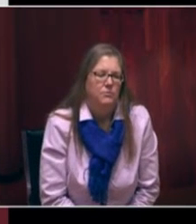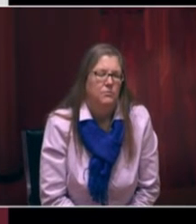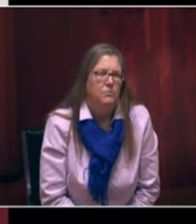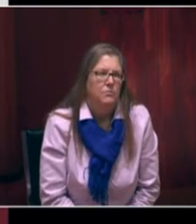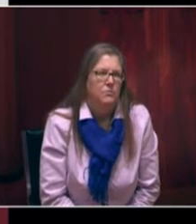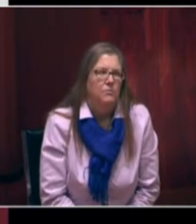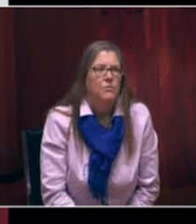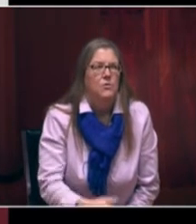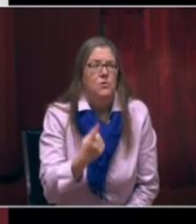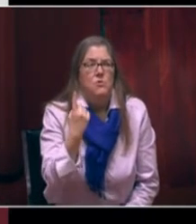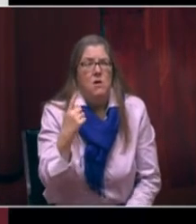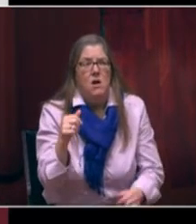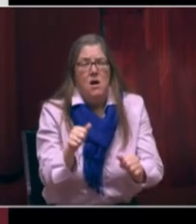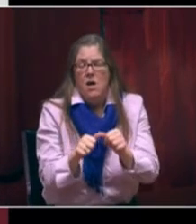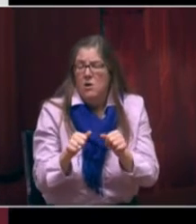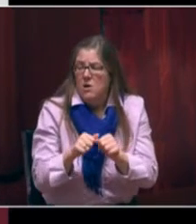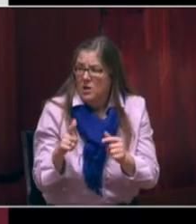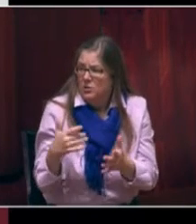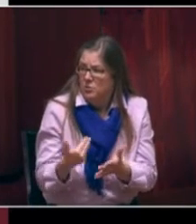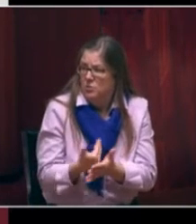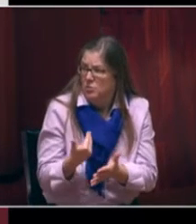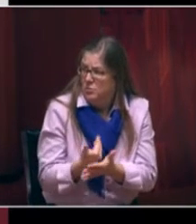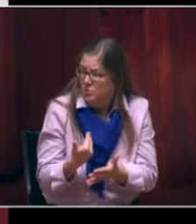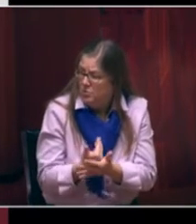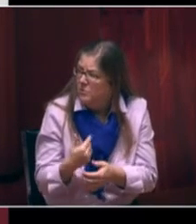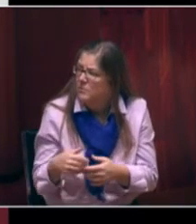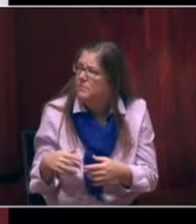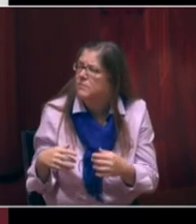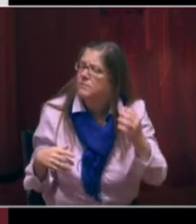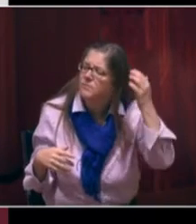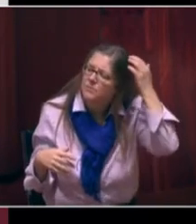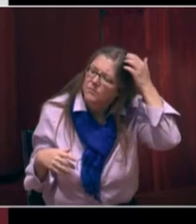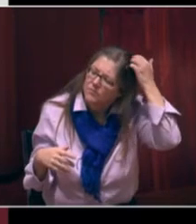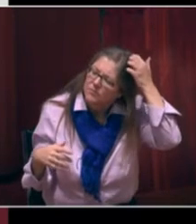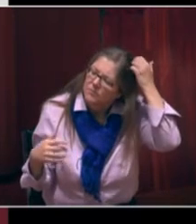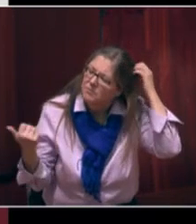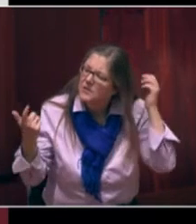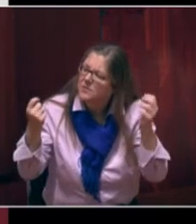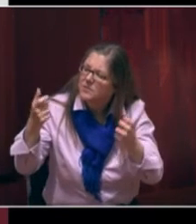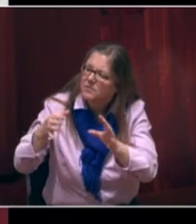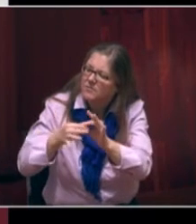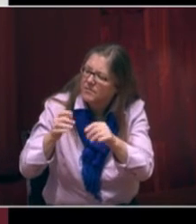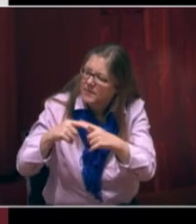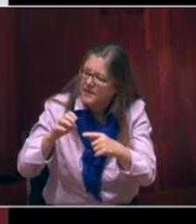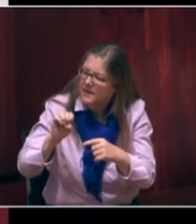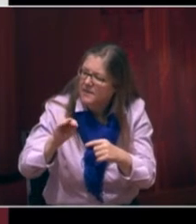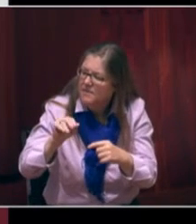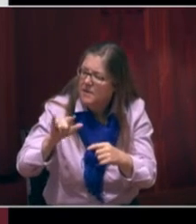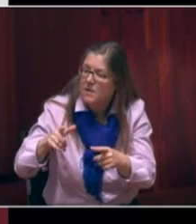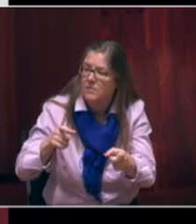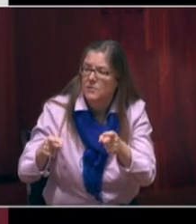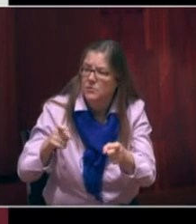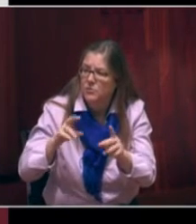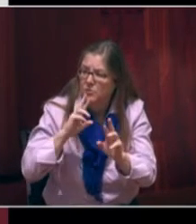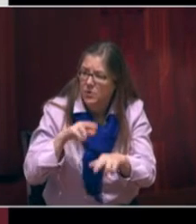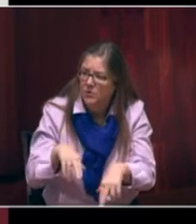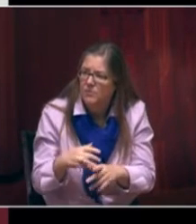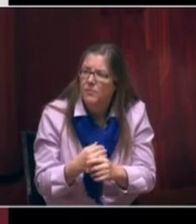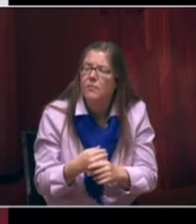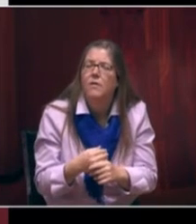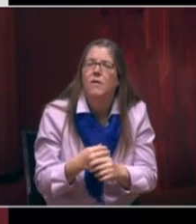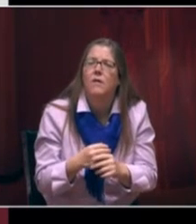The one area I wanted that is new that we've talked about a little bit, just want to take a little deeper dive into the email management report.